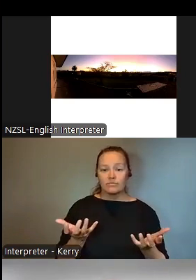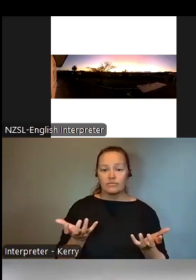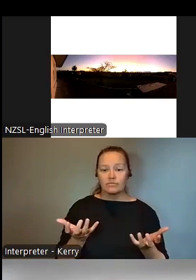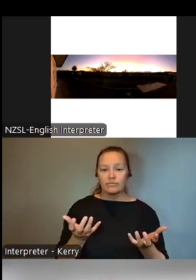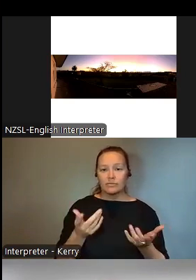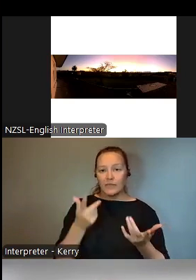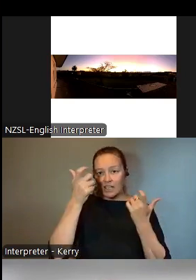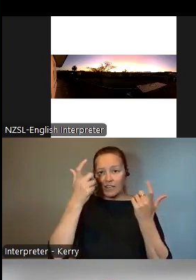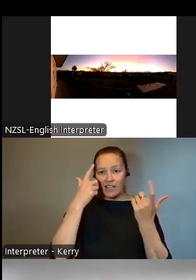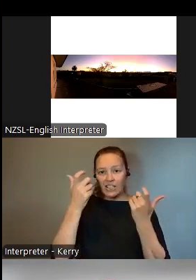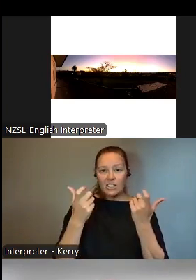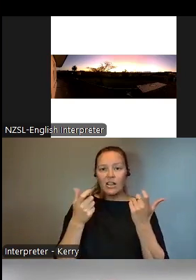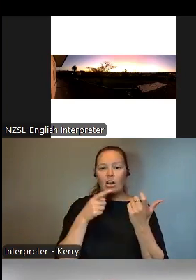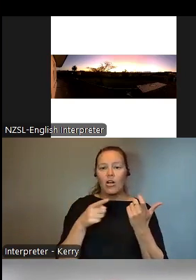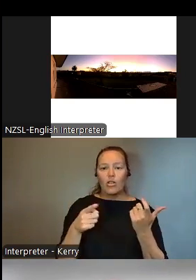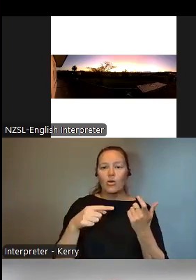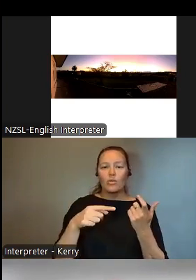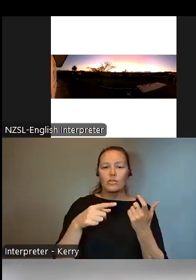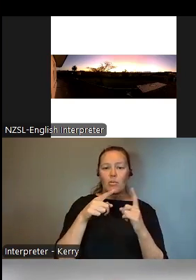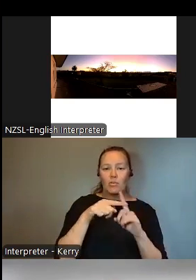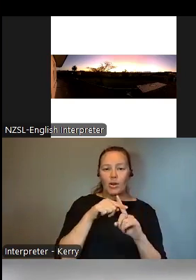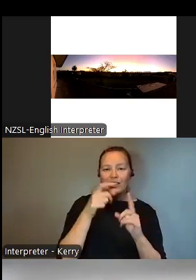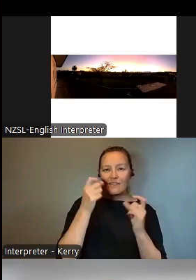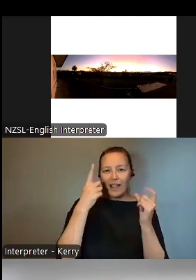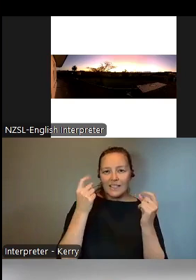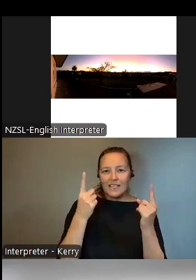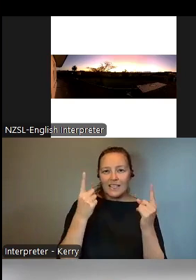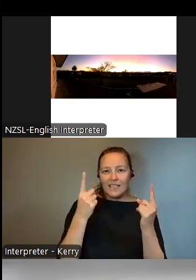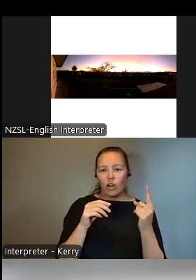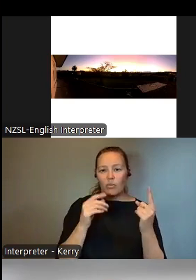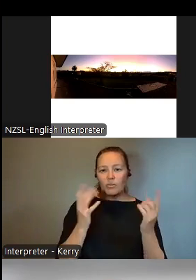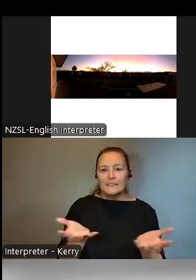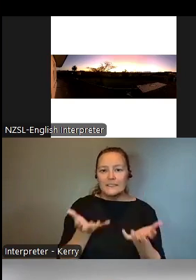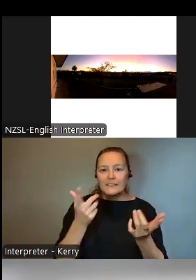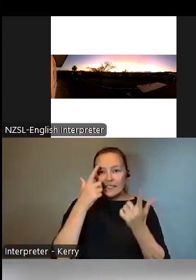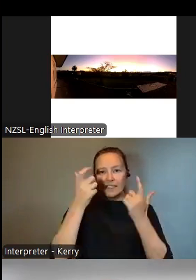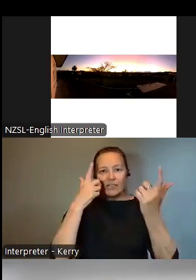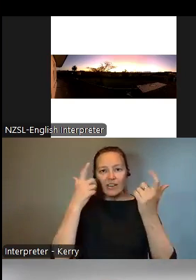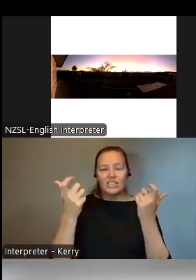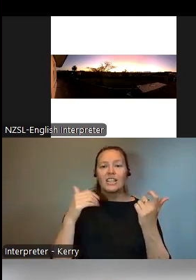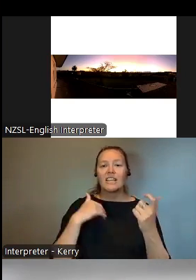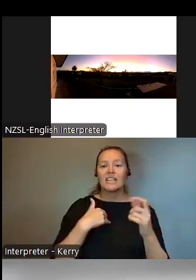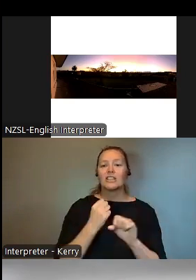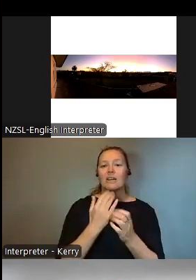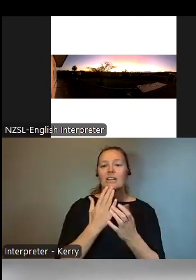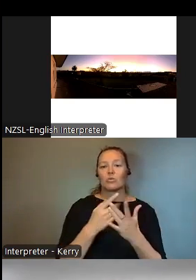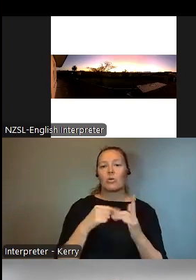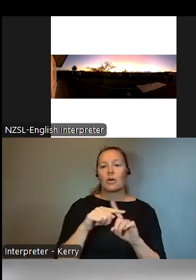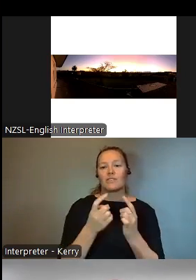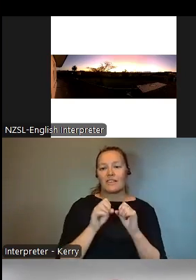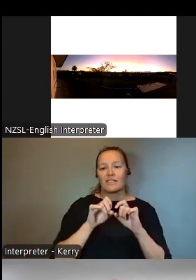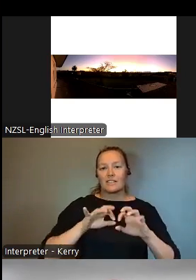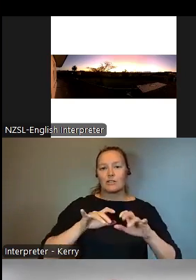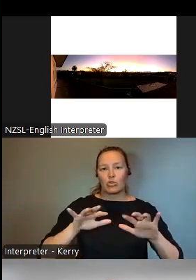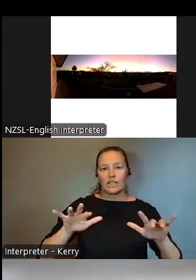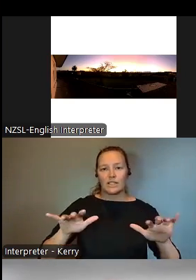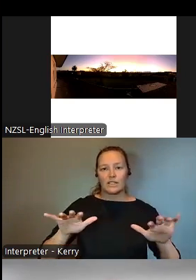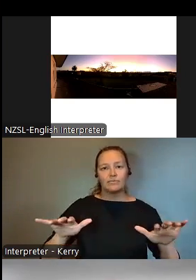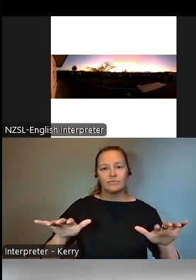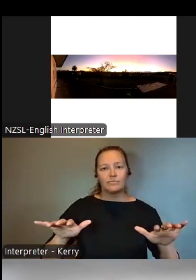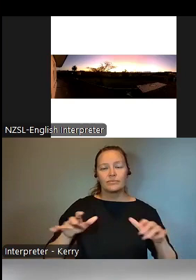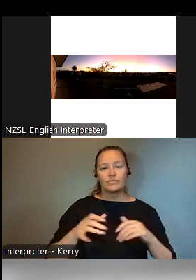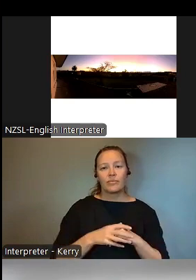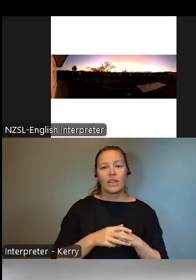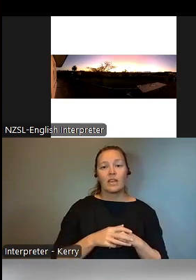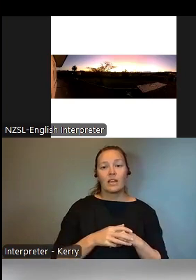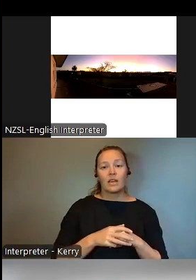green shoots, those promising ideas that emerge, what we need to do is make sure that they spread right the way through the organization. If